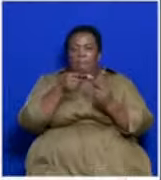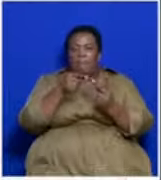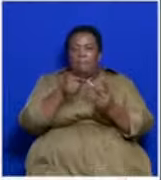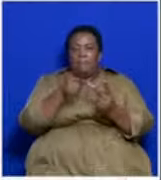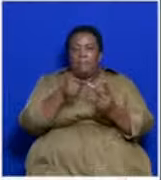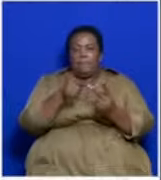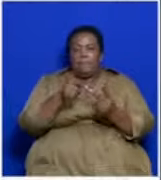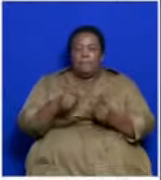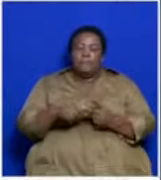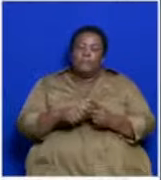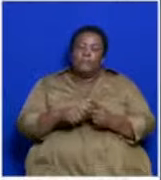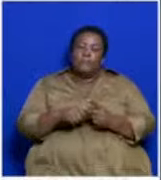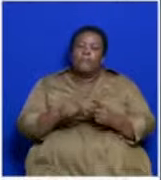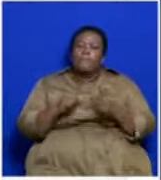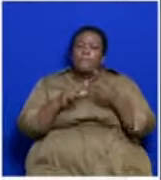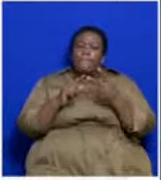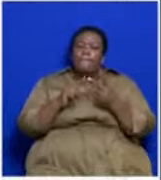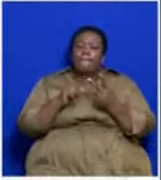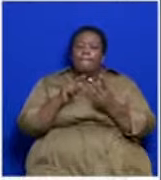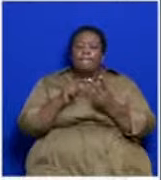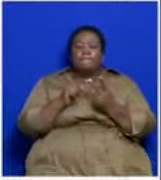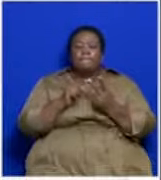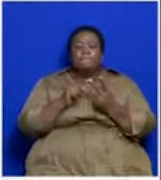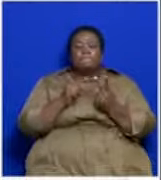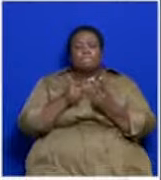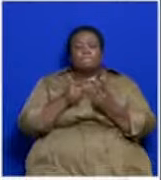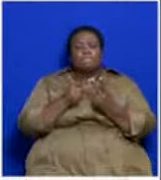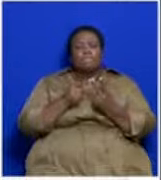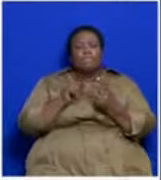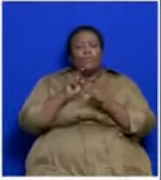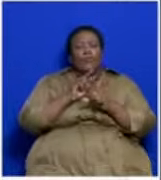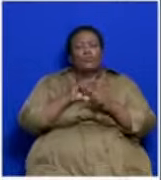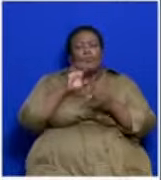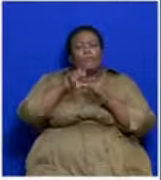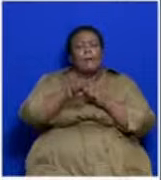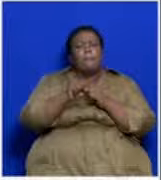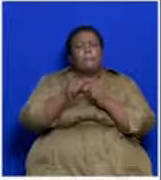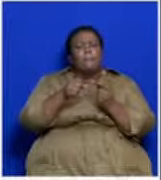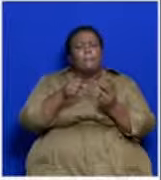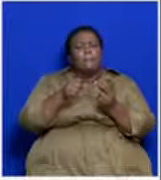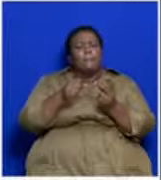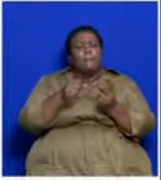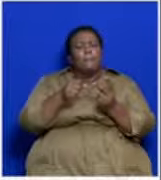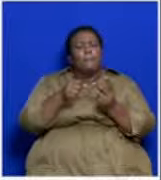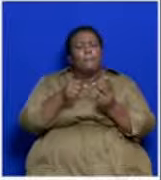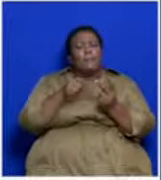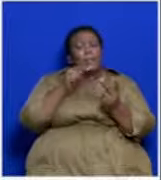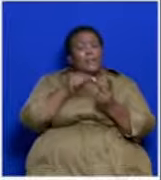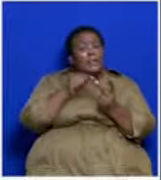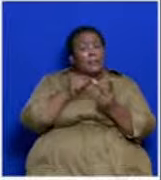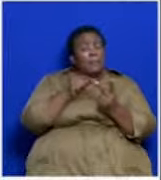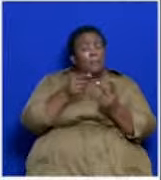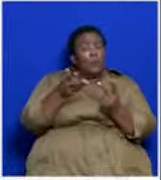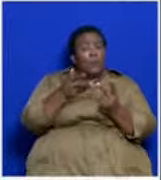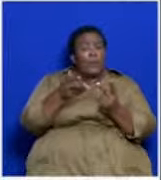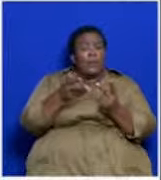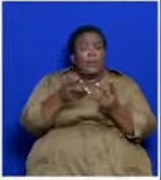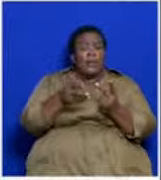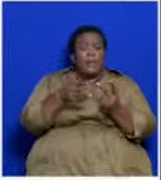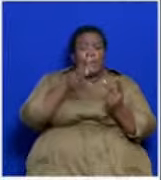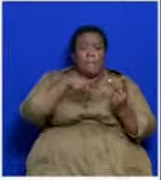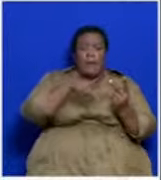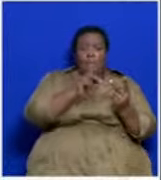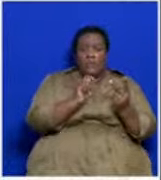And Etienne van der Walt, we also found him in Patfontaine case. We